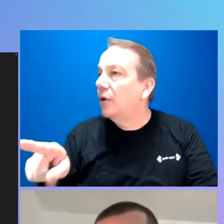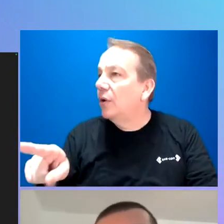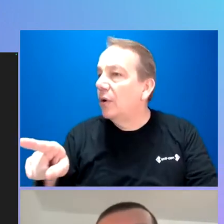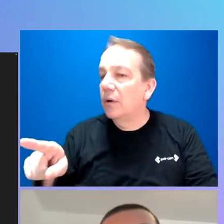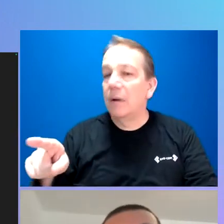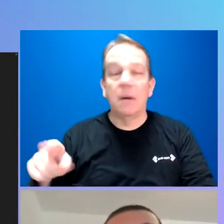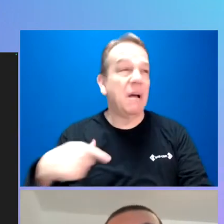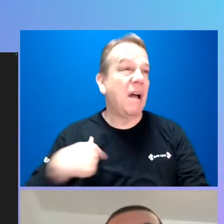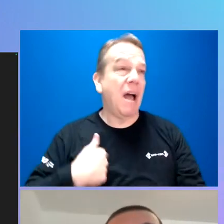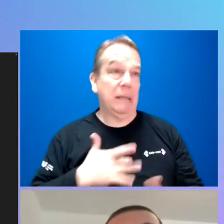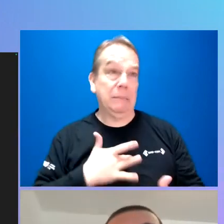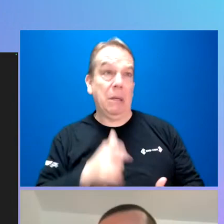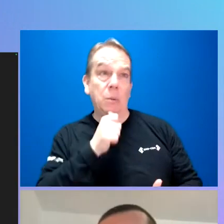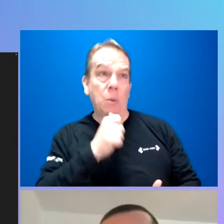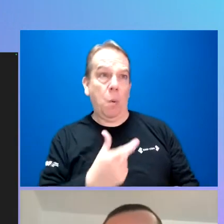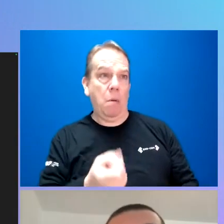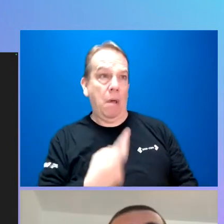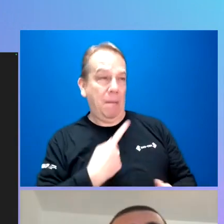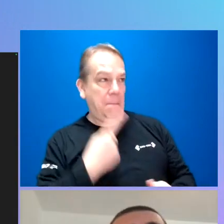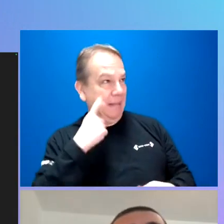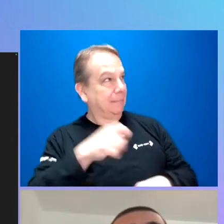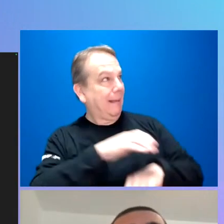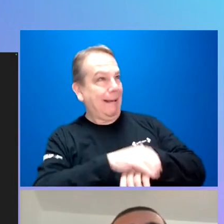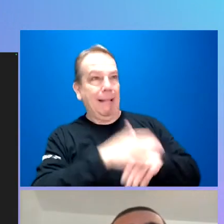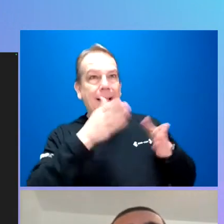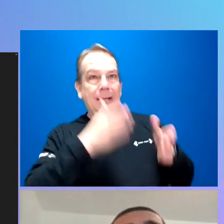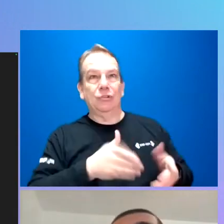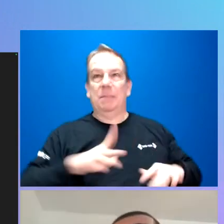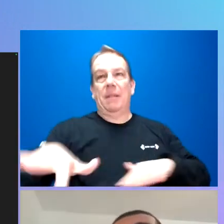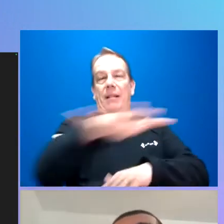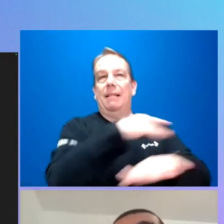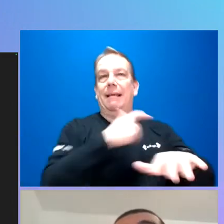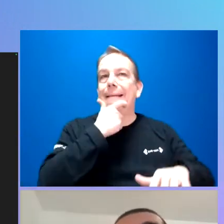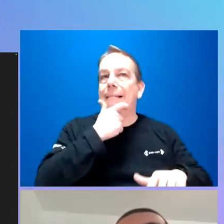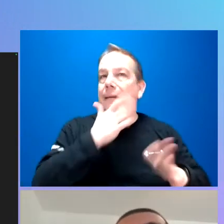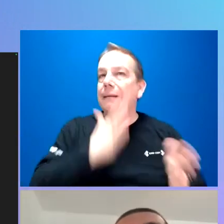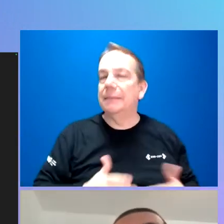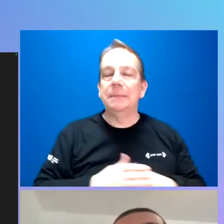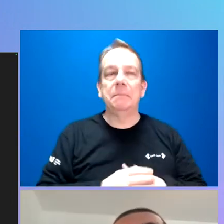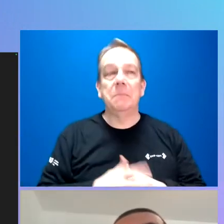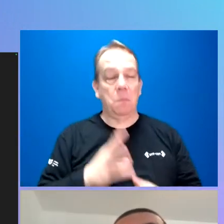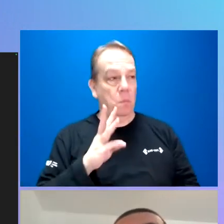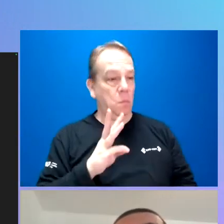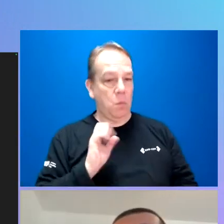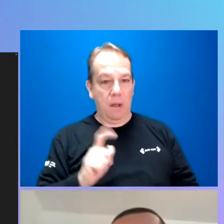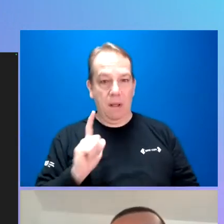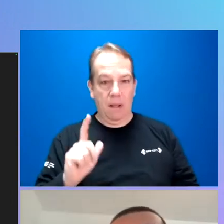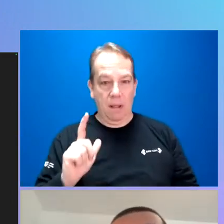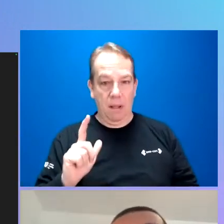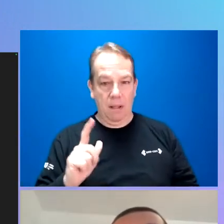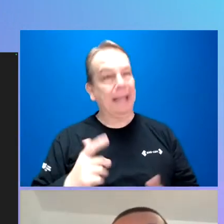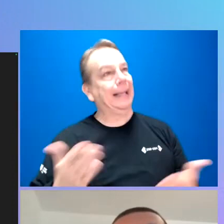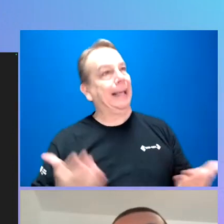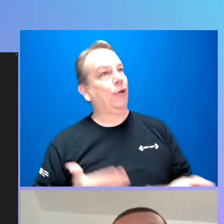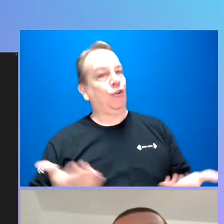used to being asked that because we're in England. And I said, "Well,